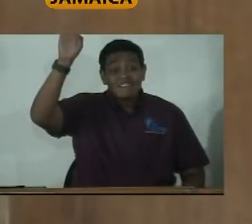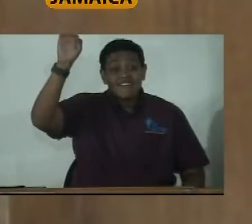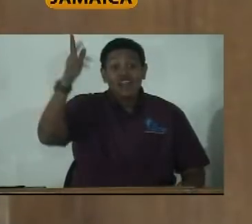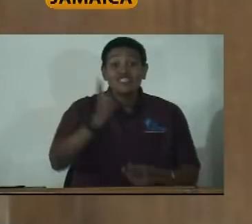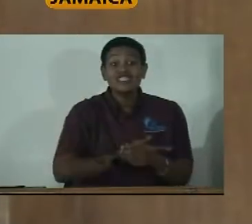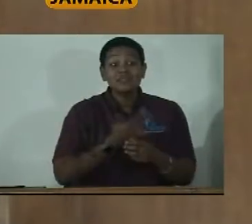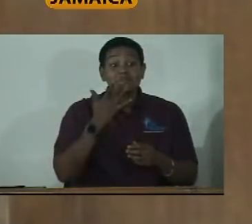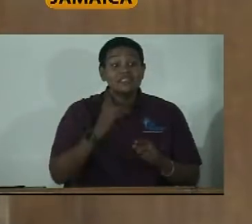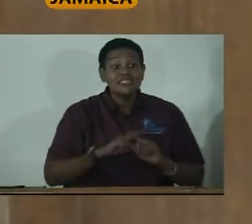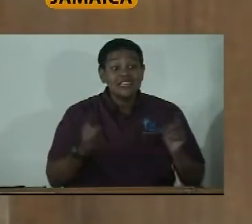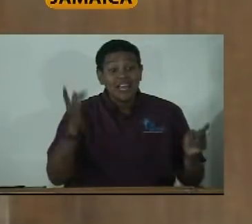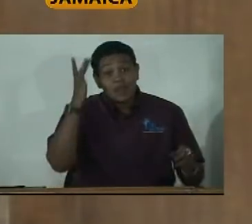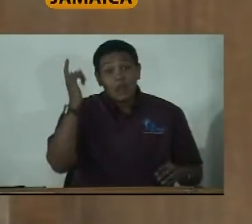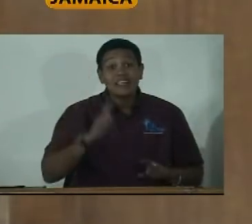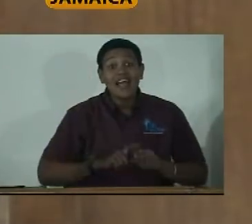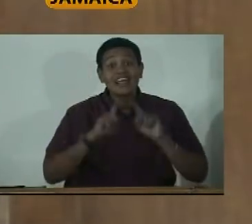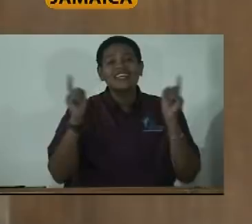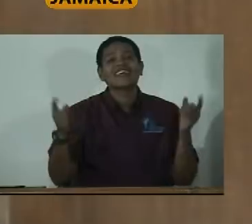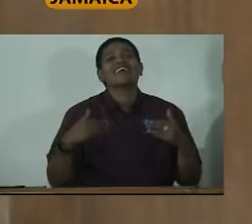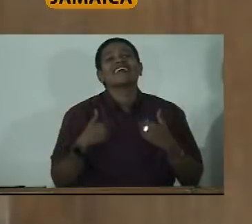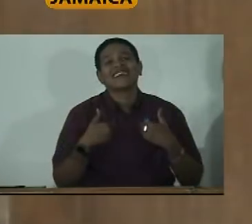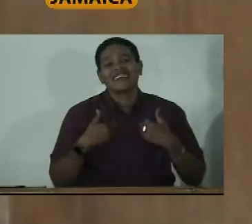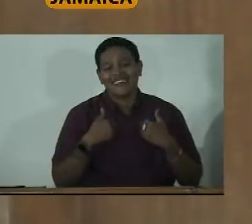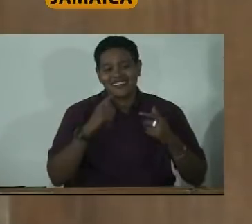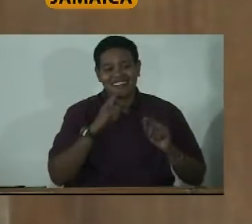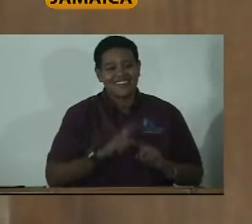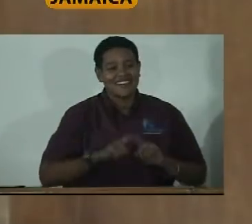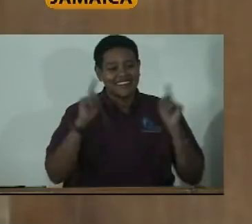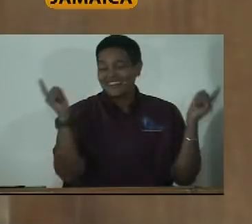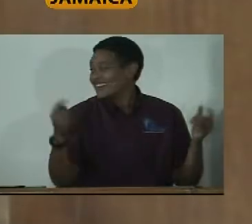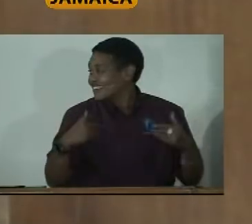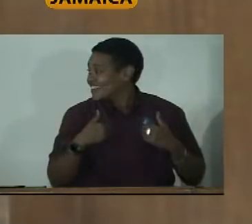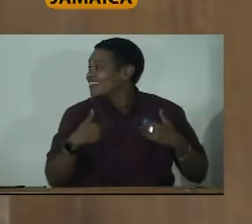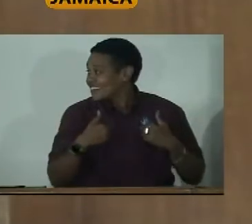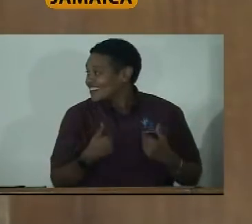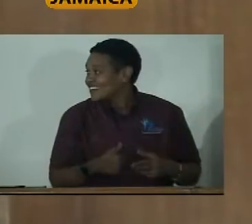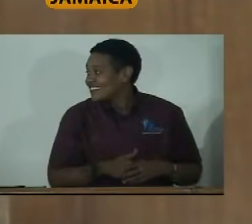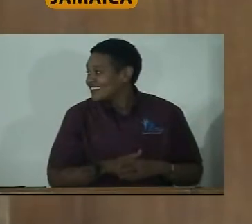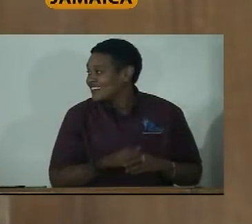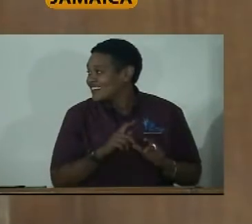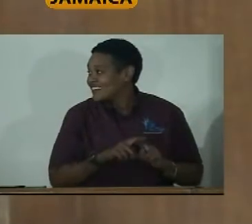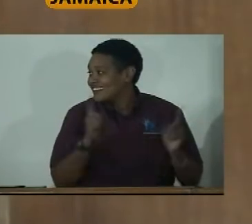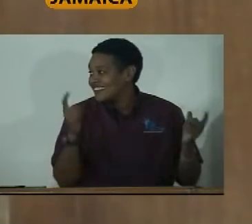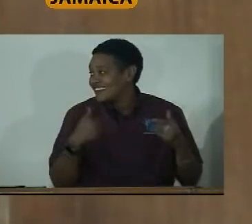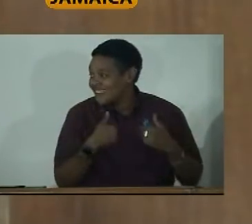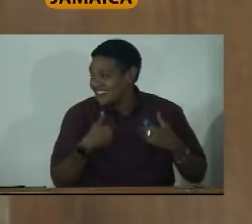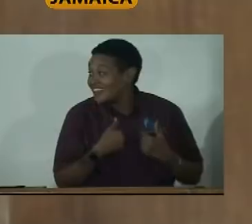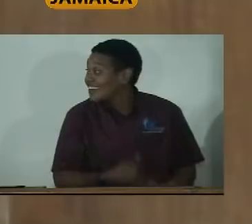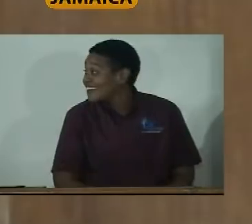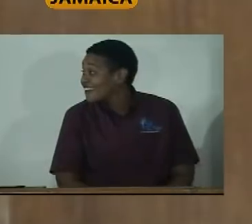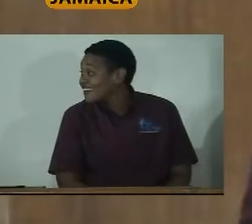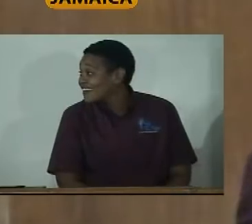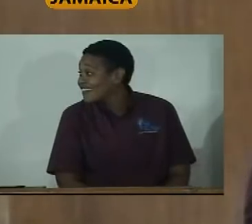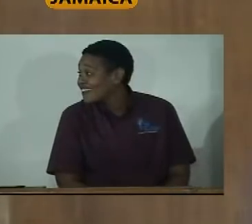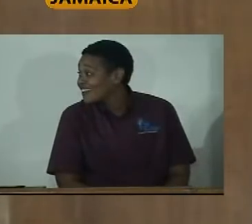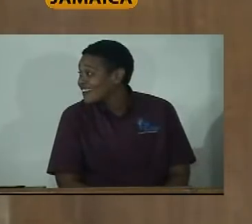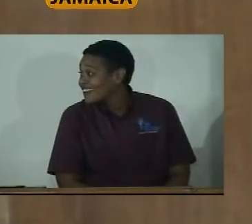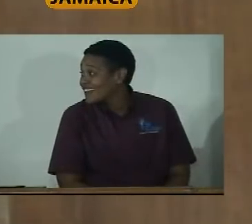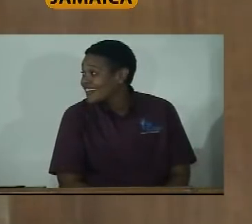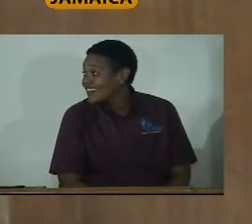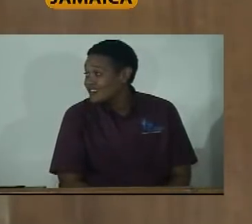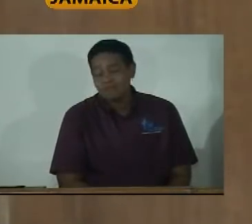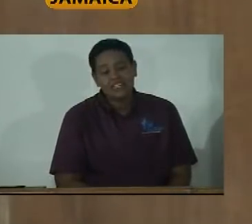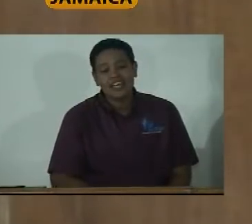different because it's a different animal. It's a totally different animal. And you have to pressure it and things like that. When you buy our nice little local